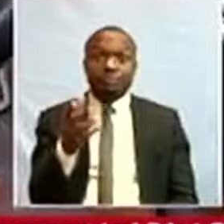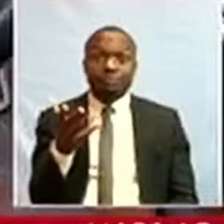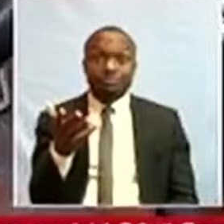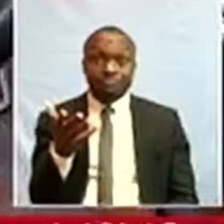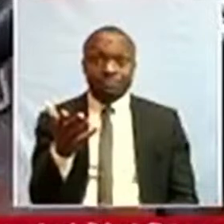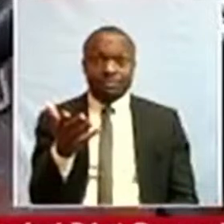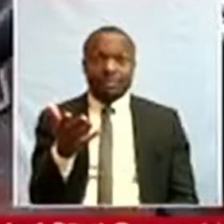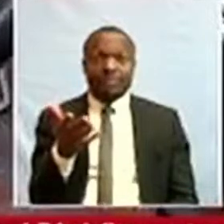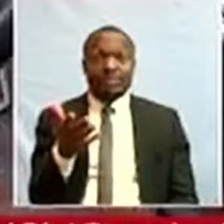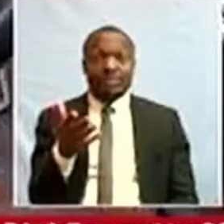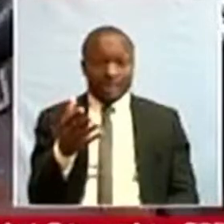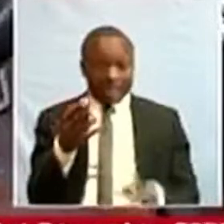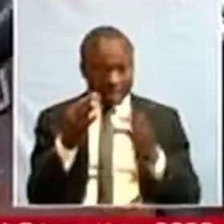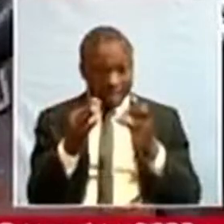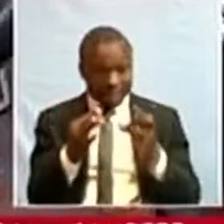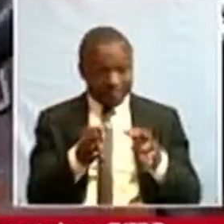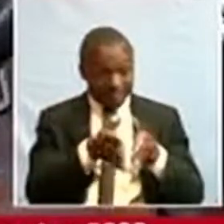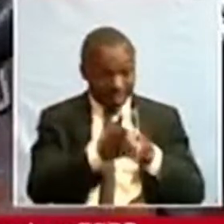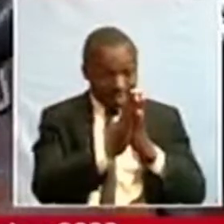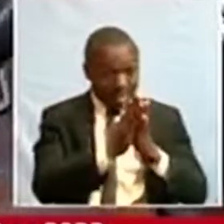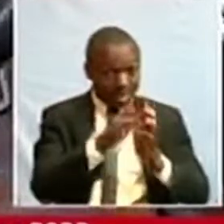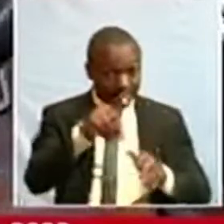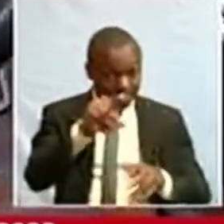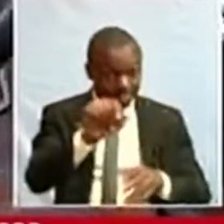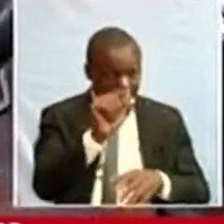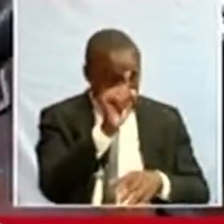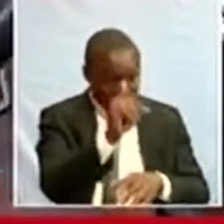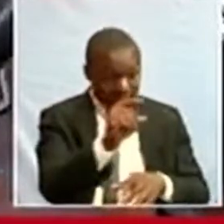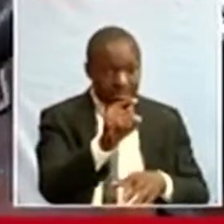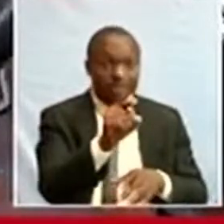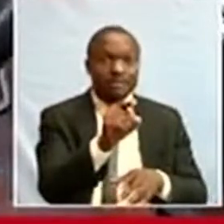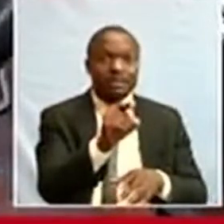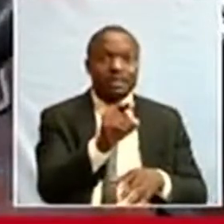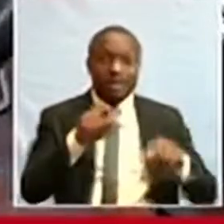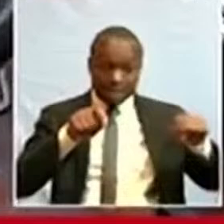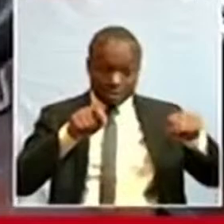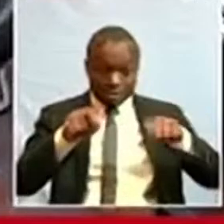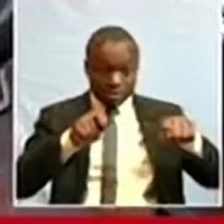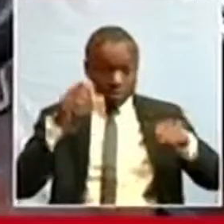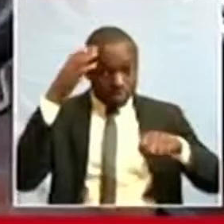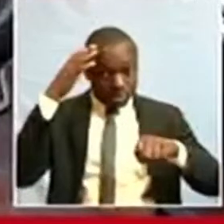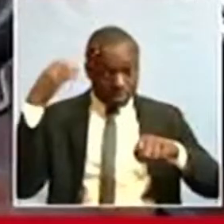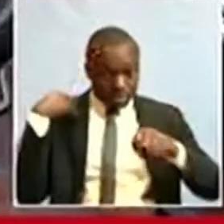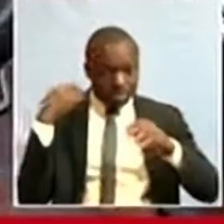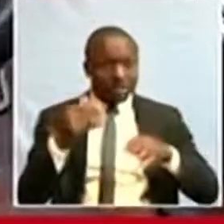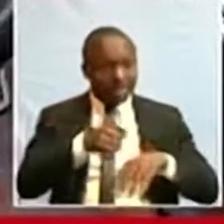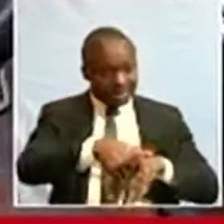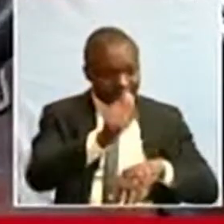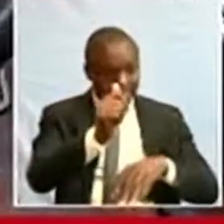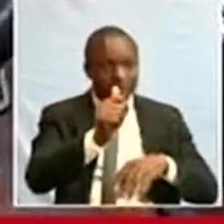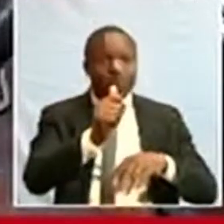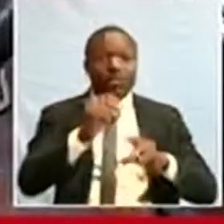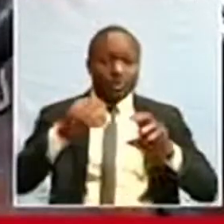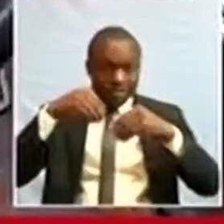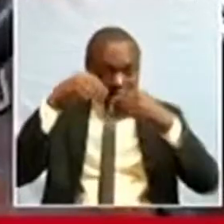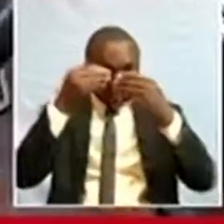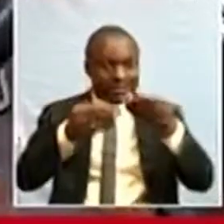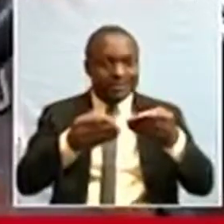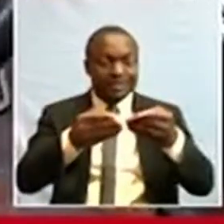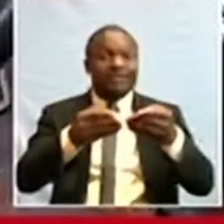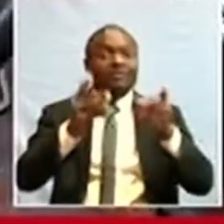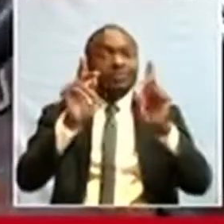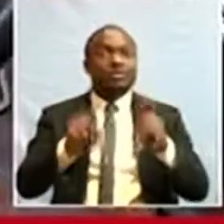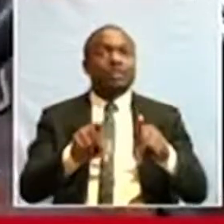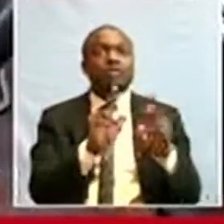Yes, so when I ask you the PS, she's a controlling officer, then she will tell me who she wants to answer or who she's delegating